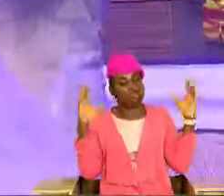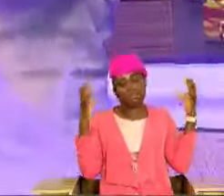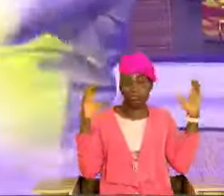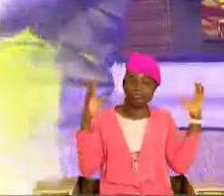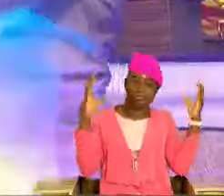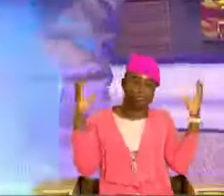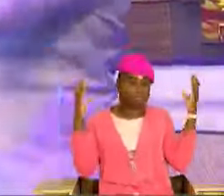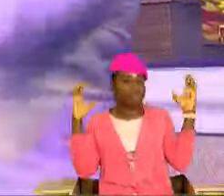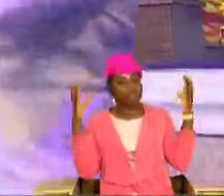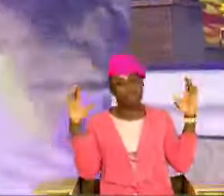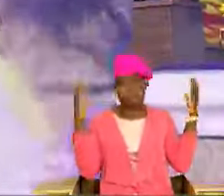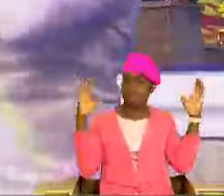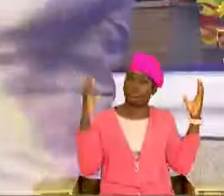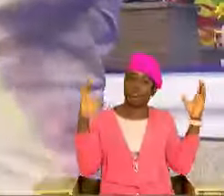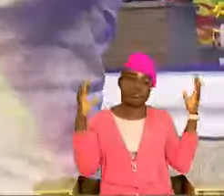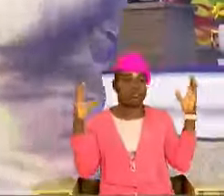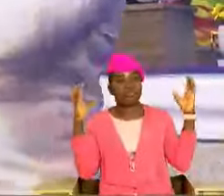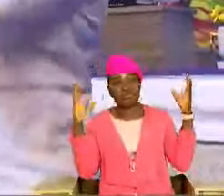Hallelujah